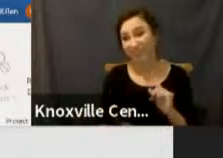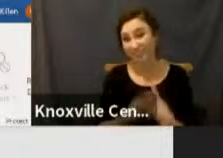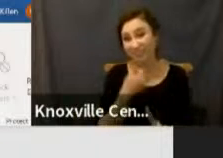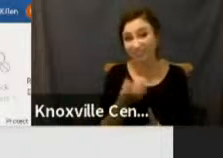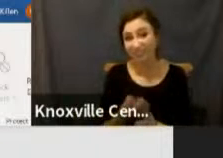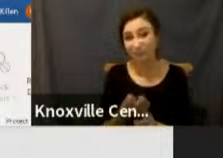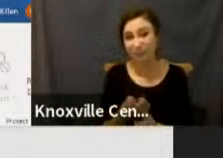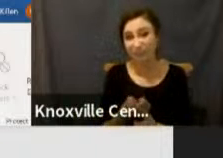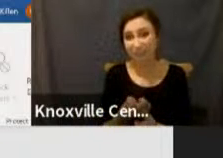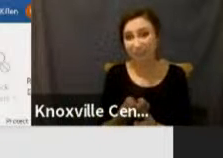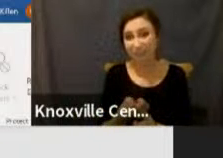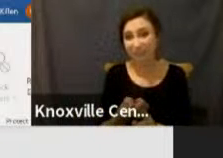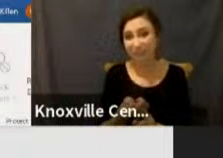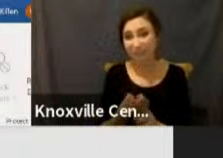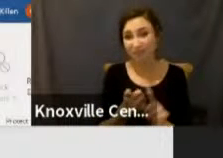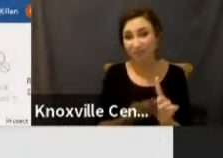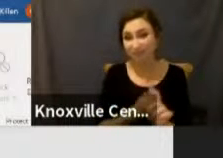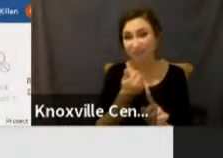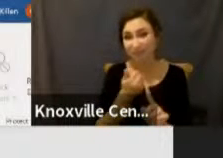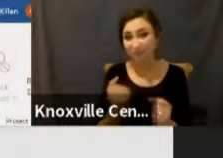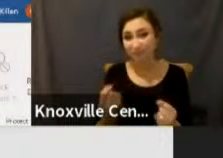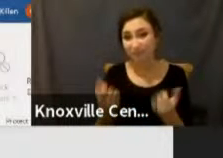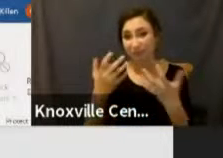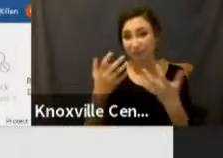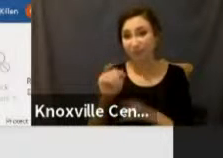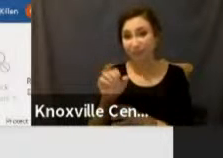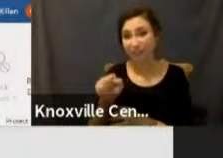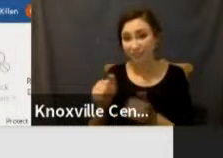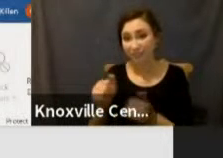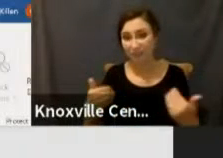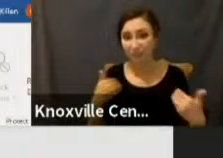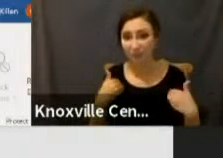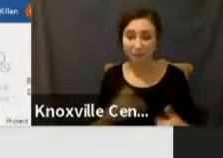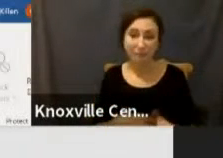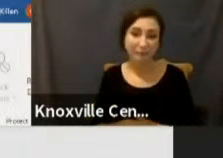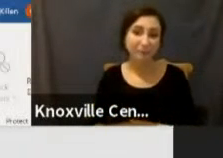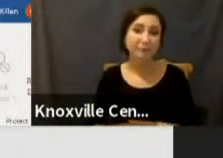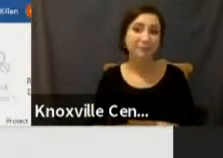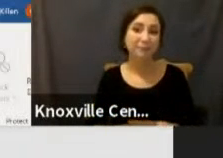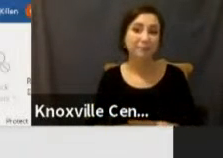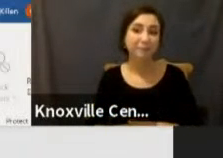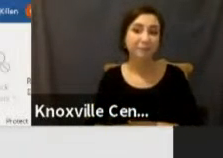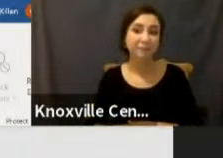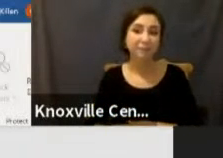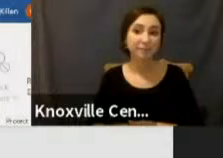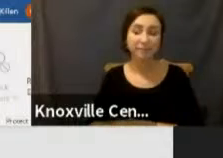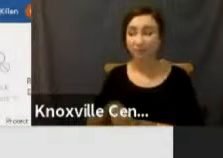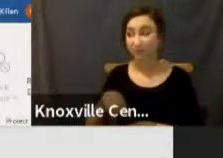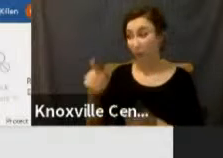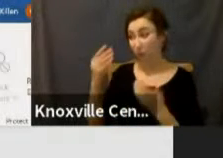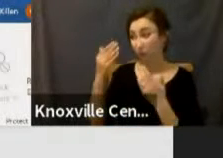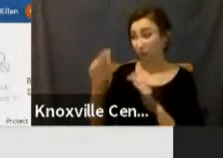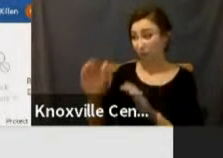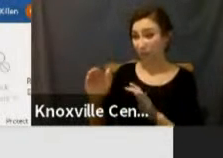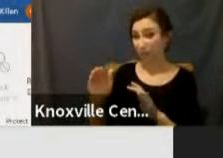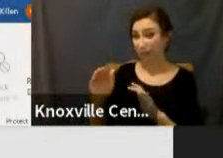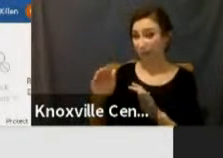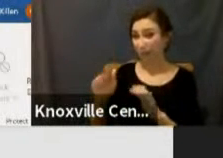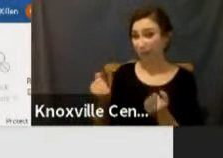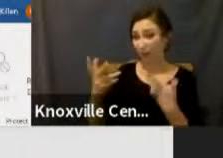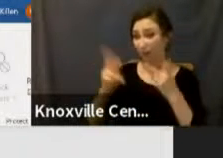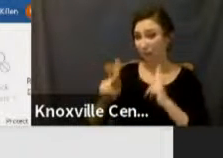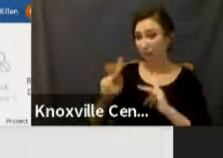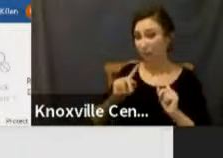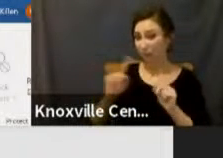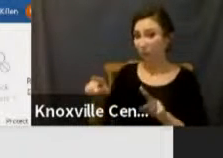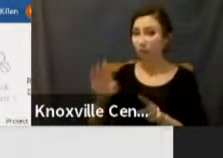impact the number of cases that we have. Are you limiting crowd size? They're going to